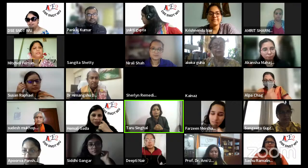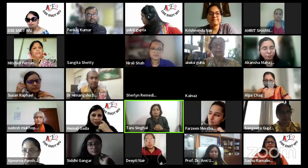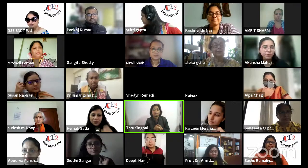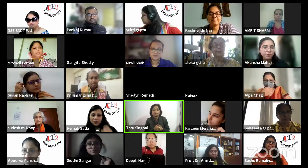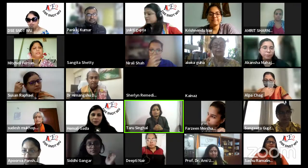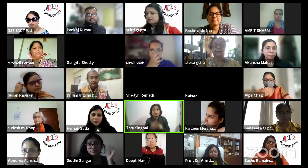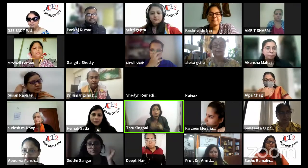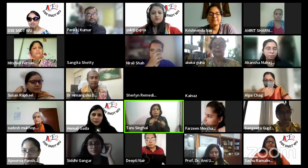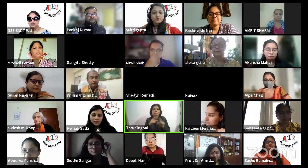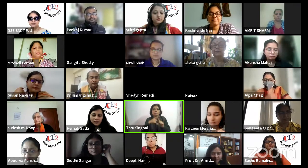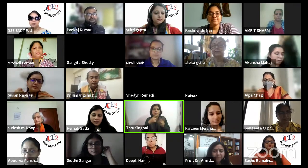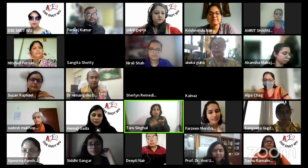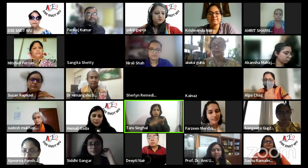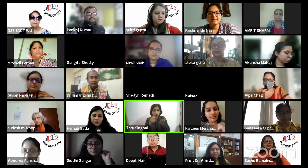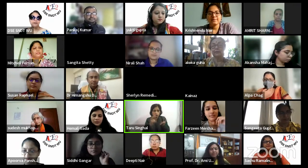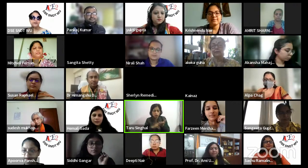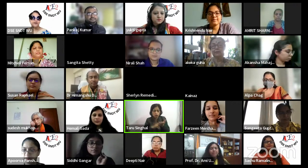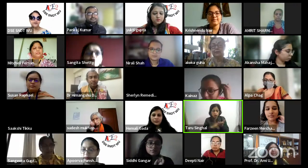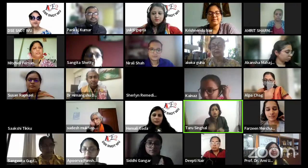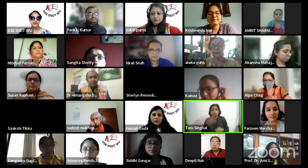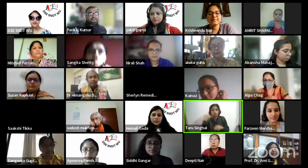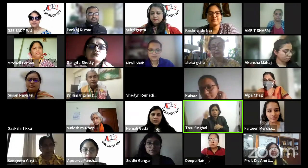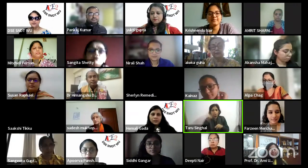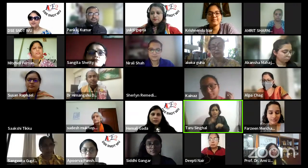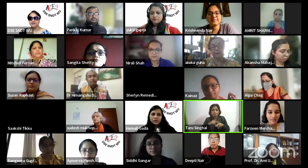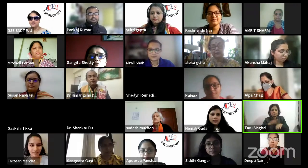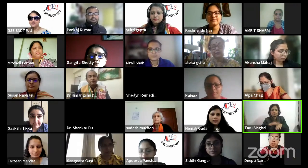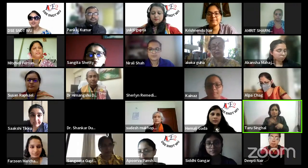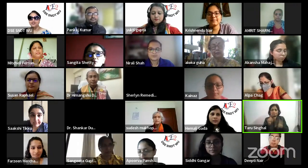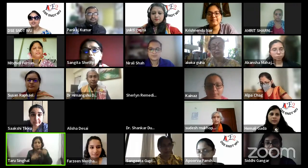the seniors in the field.